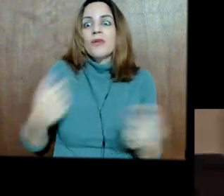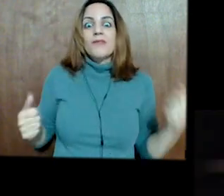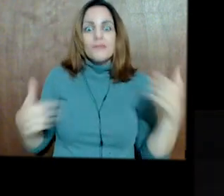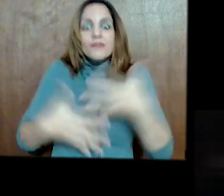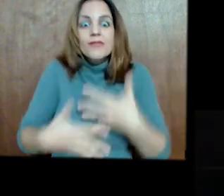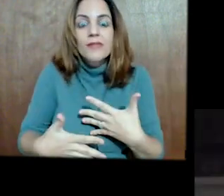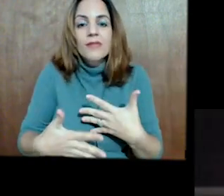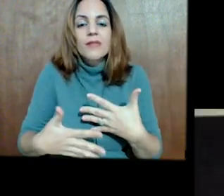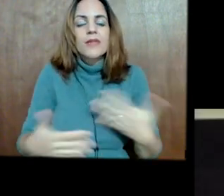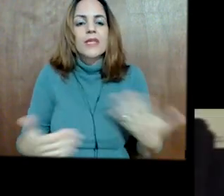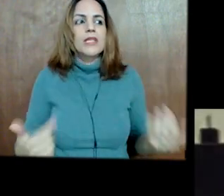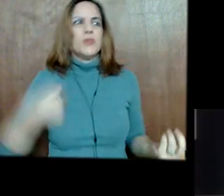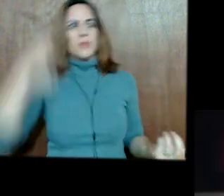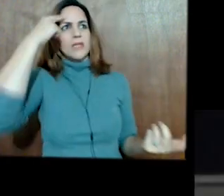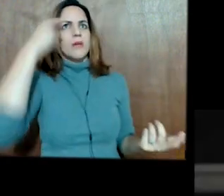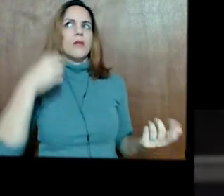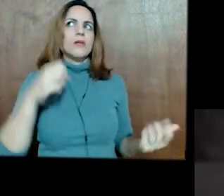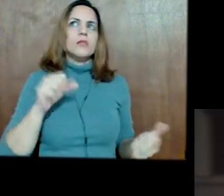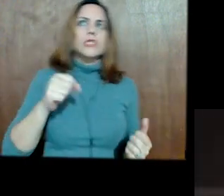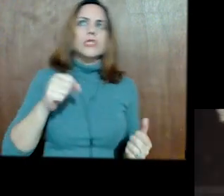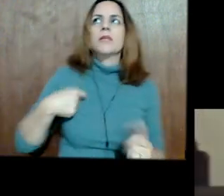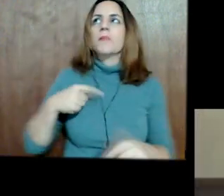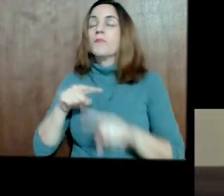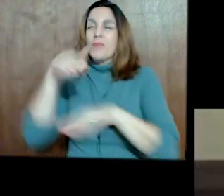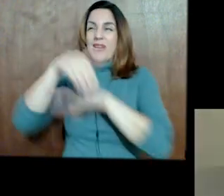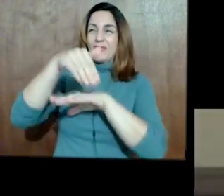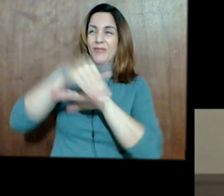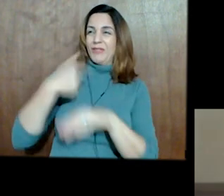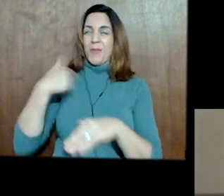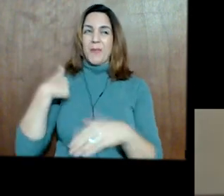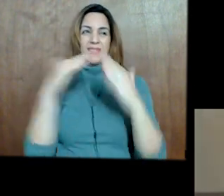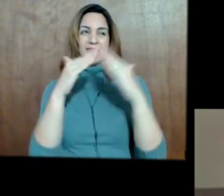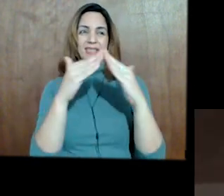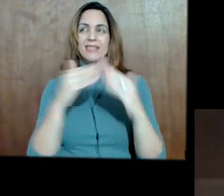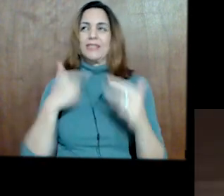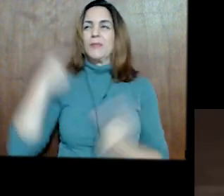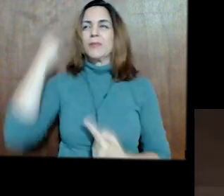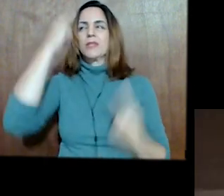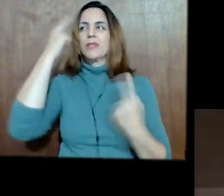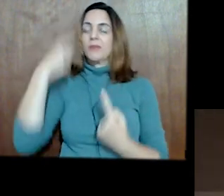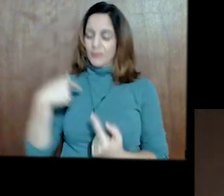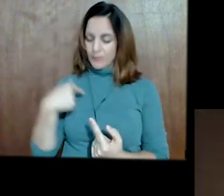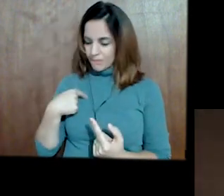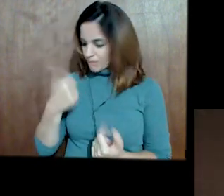Every night I would go home and say, are you sure I'm the guy that's supposed to be doing this?